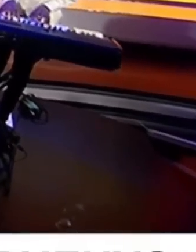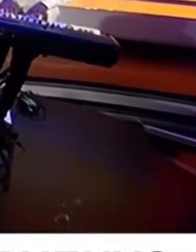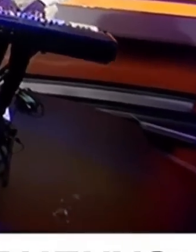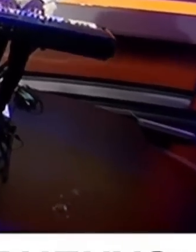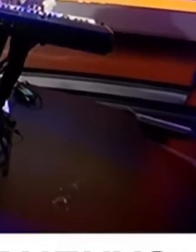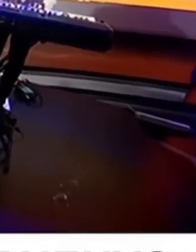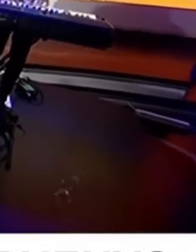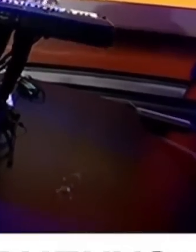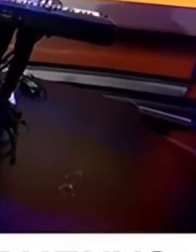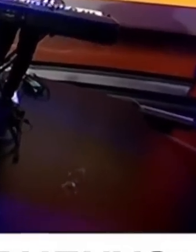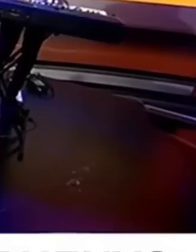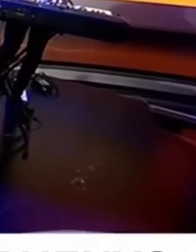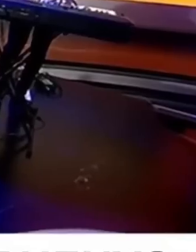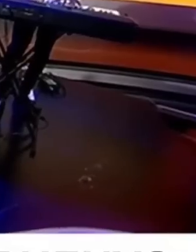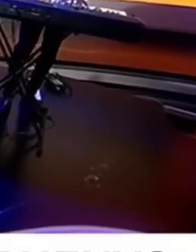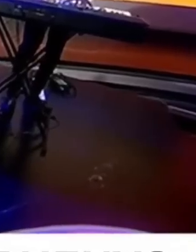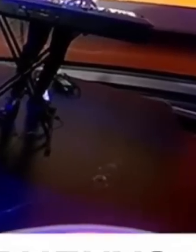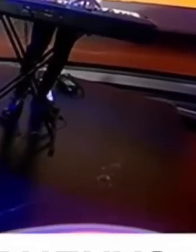mašaba